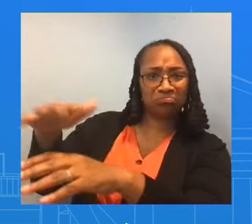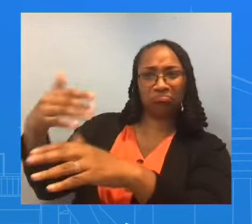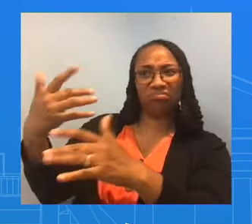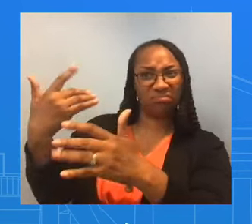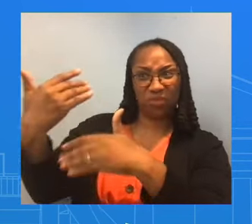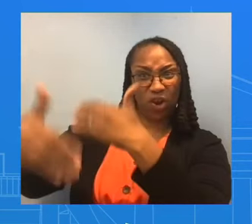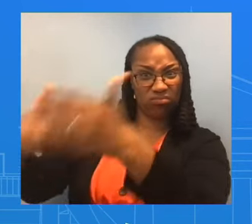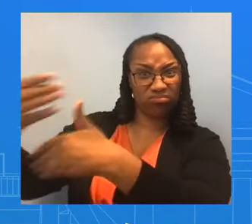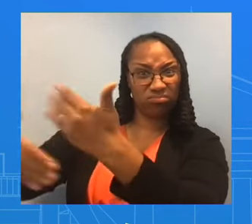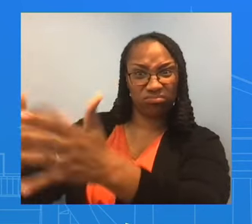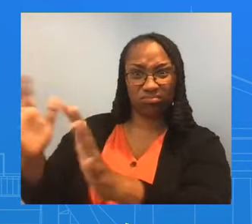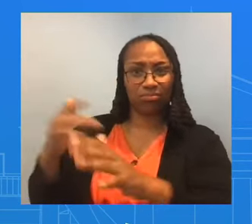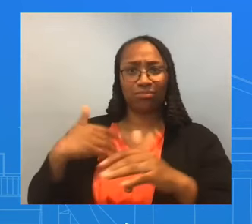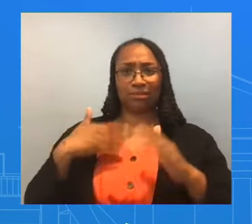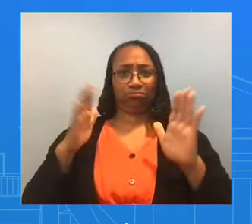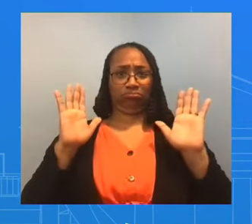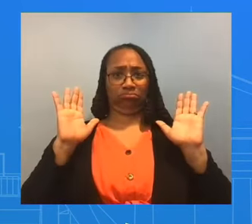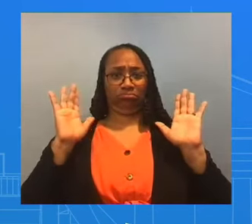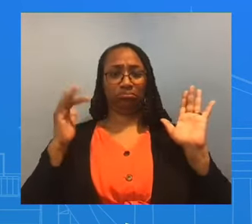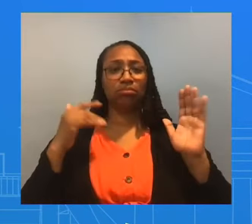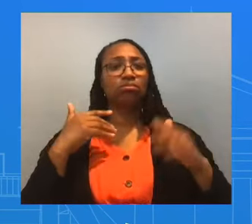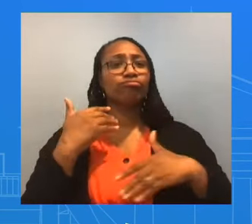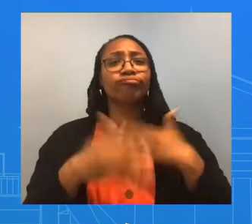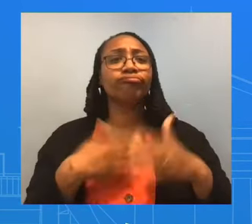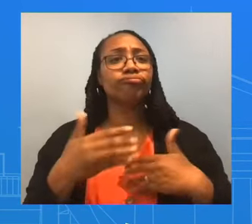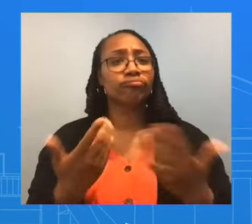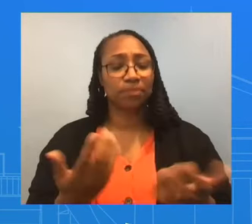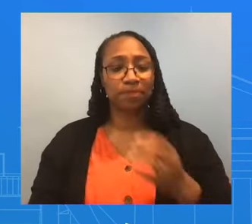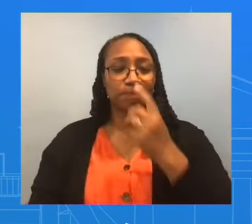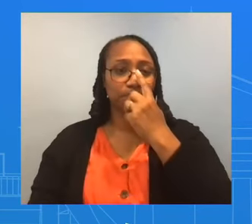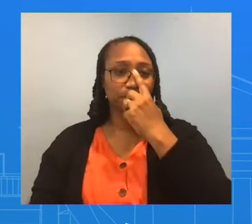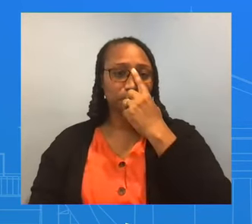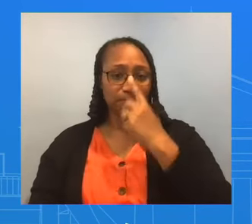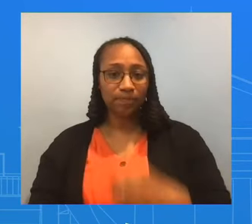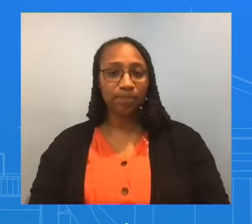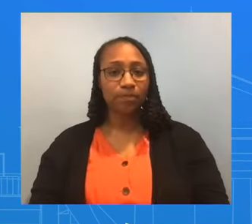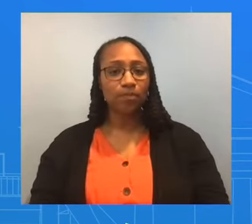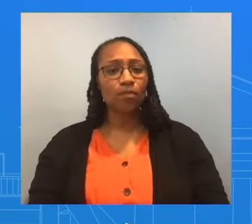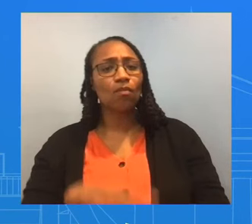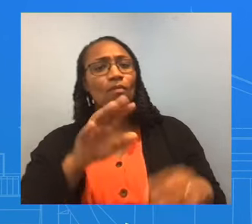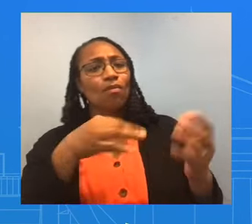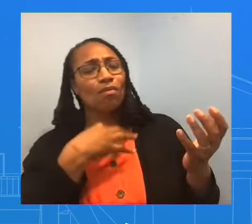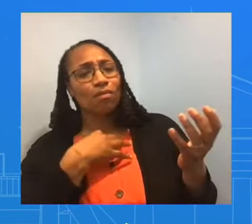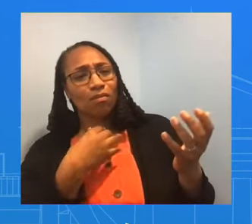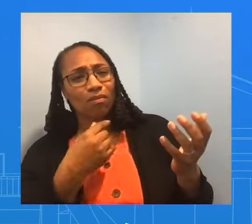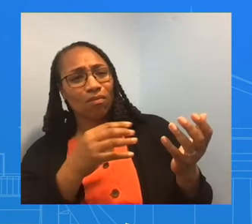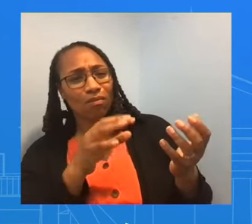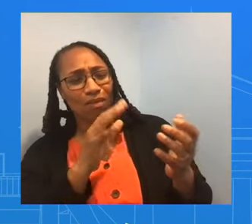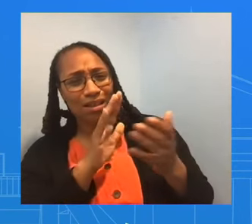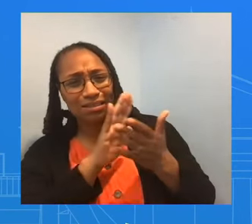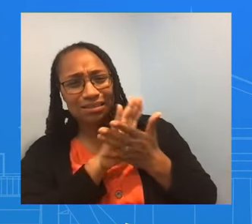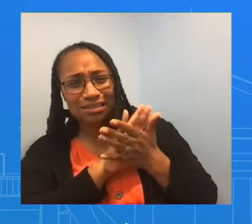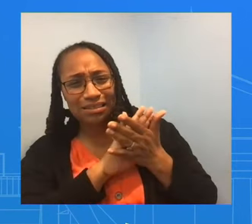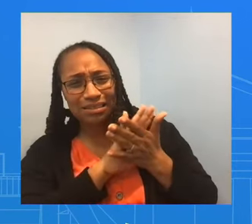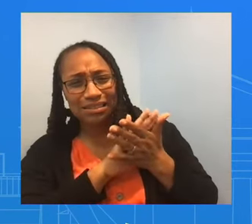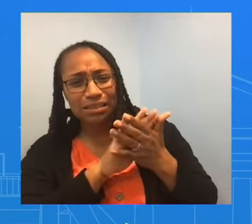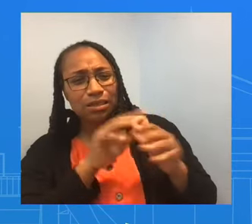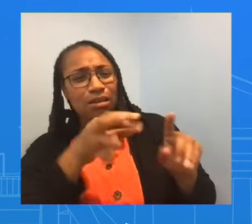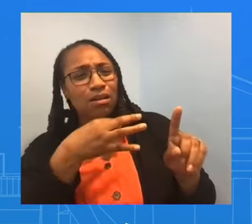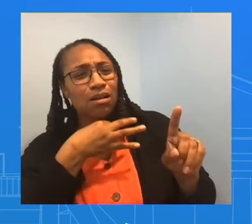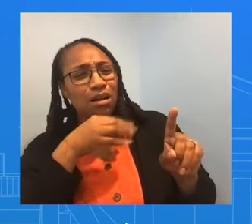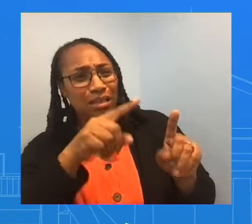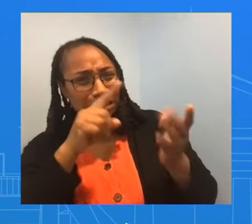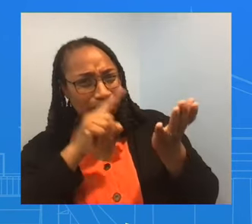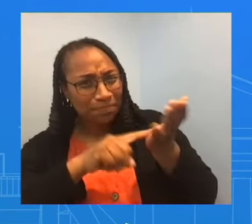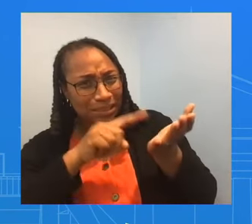Jared Bernstein's vote in the Senate is expected this week. Does the administration have an outlook on the vote? Do you have any